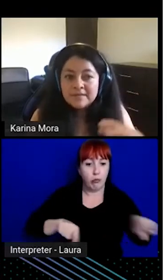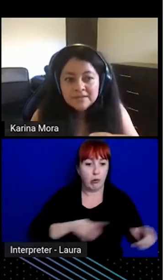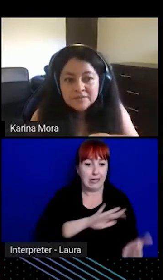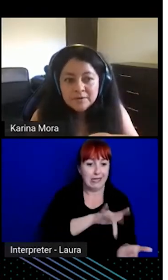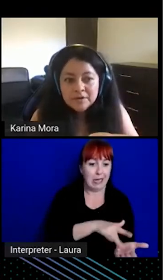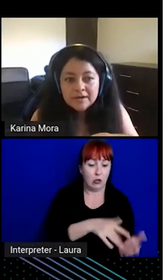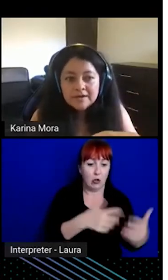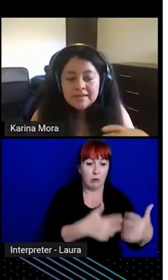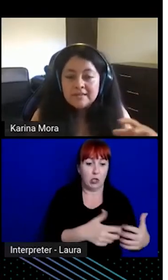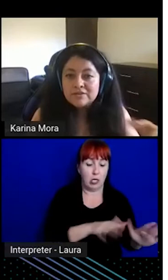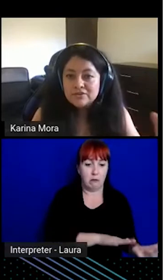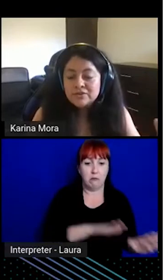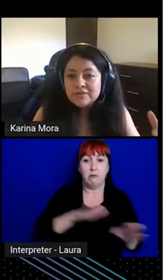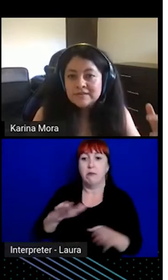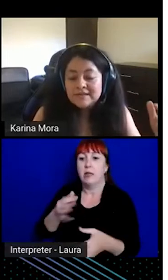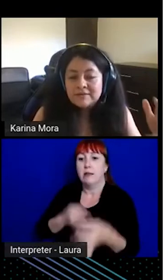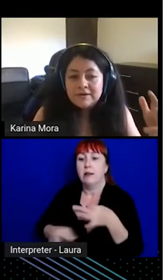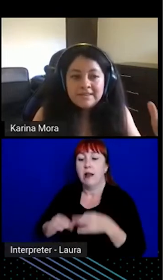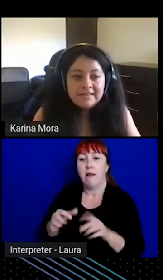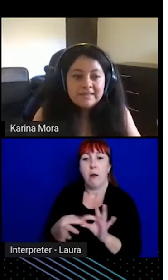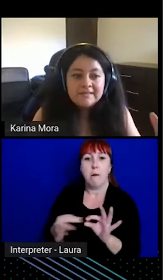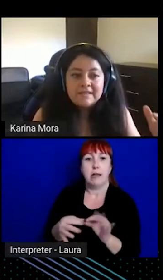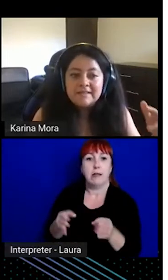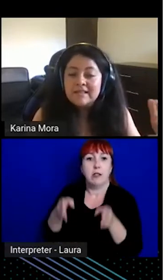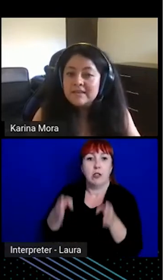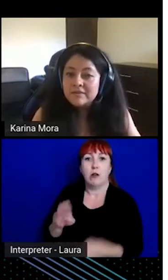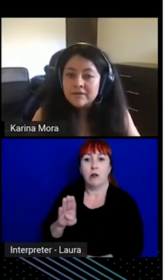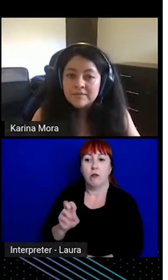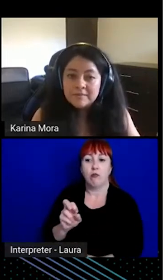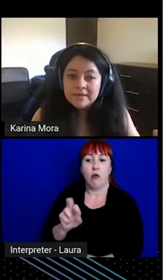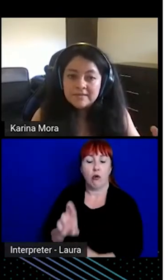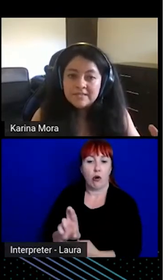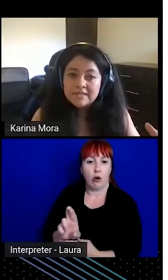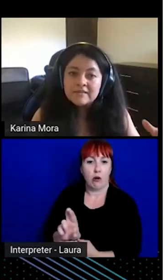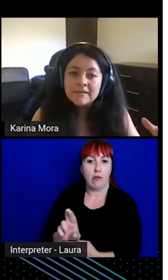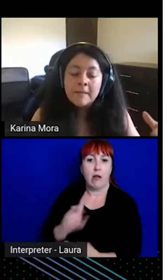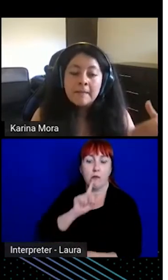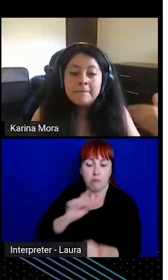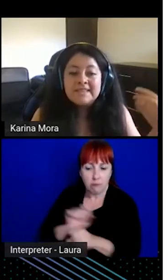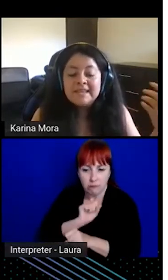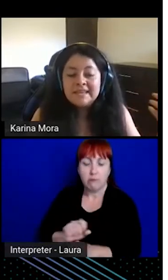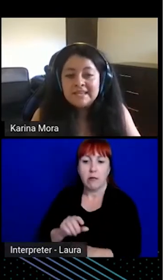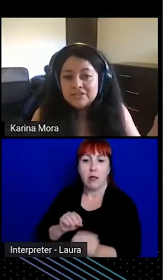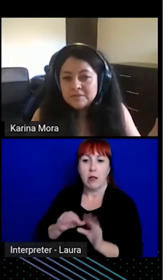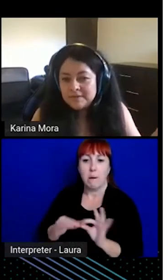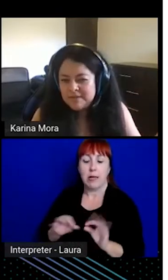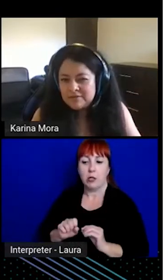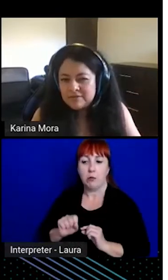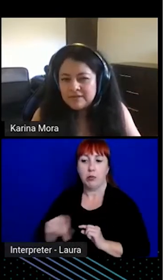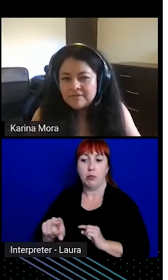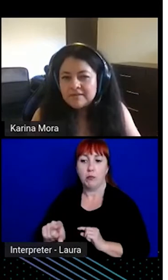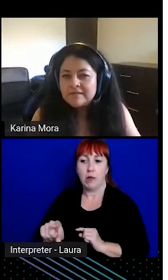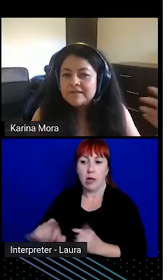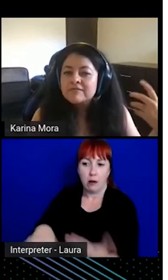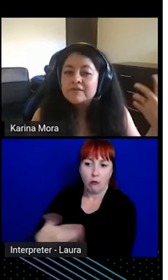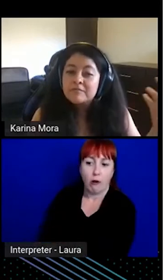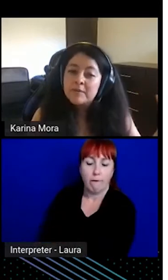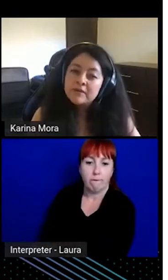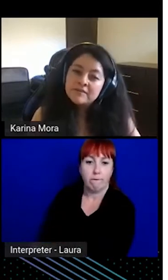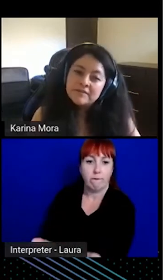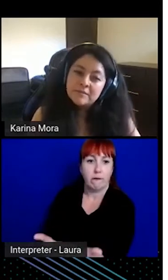a message broker that ensures and guarantees the delivery of the messages, but then each of the microservice